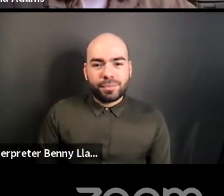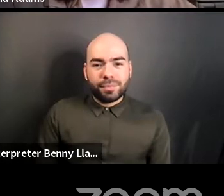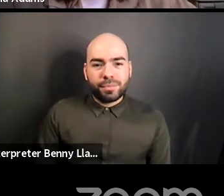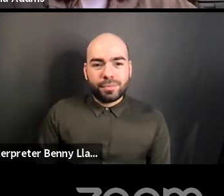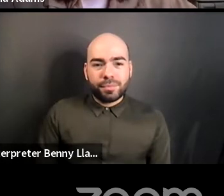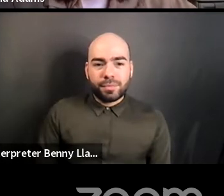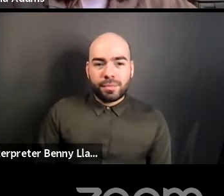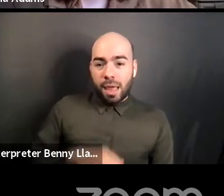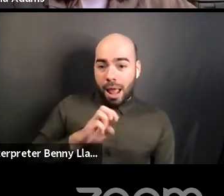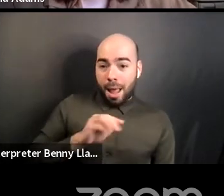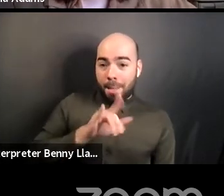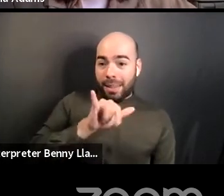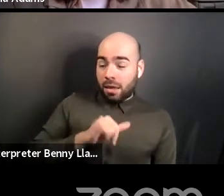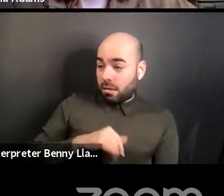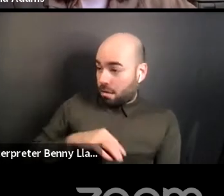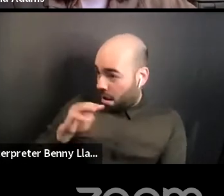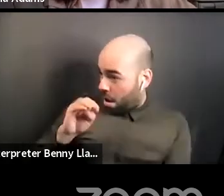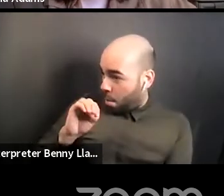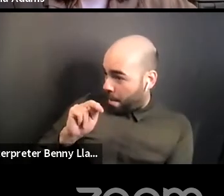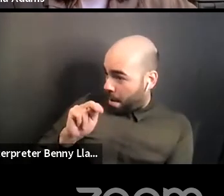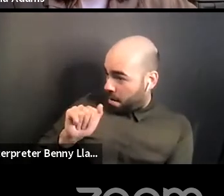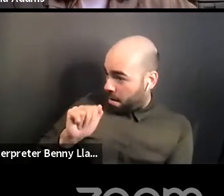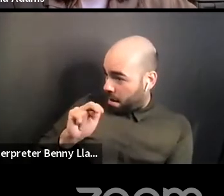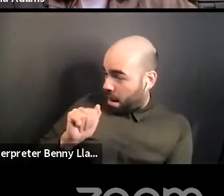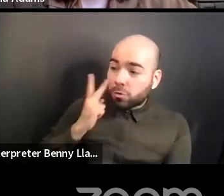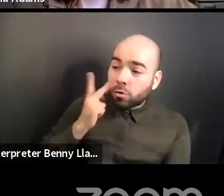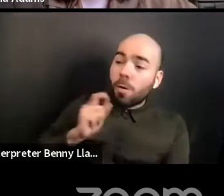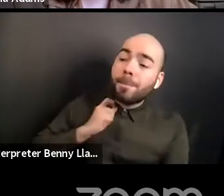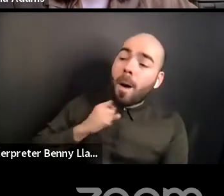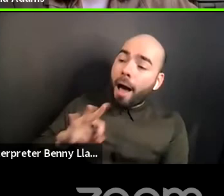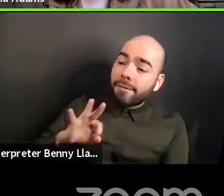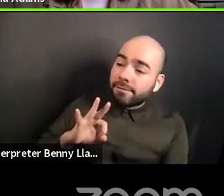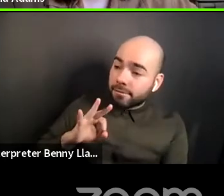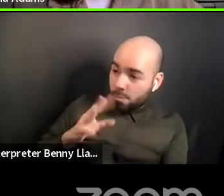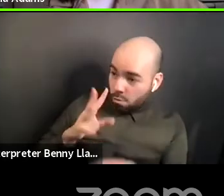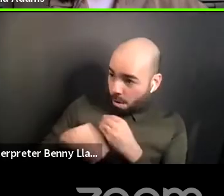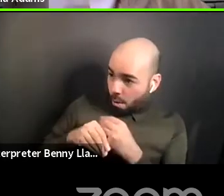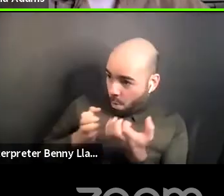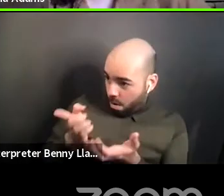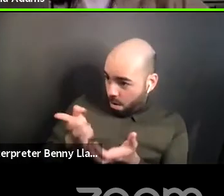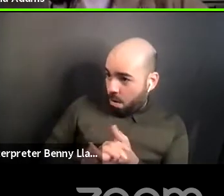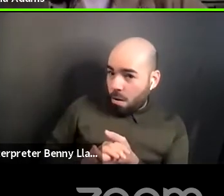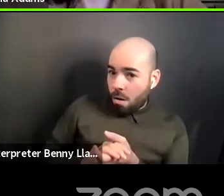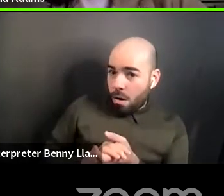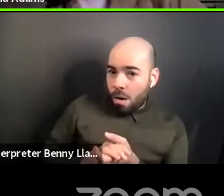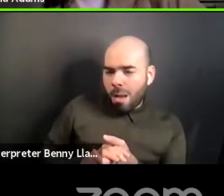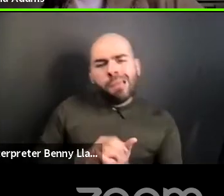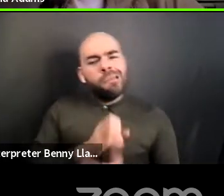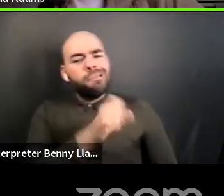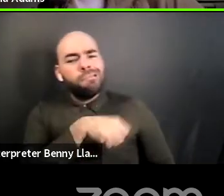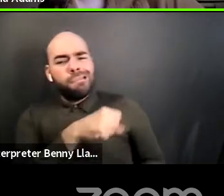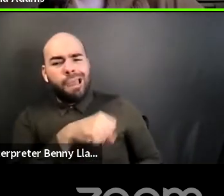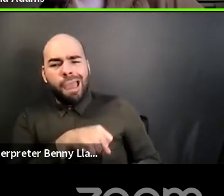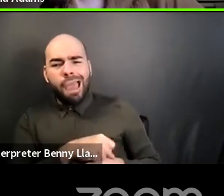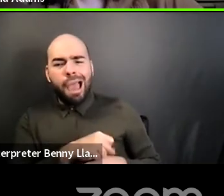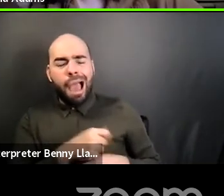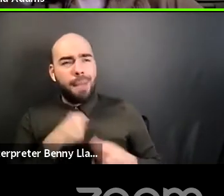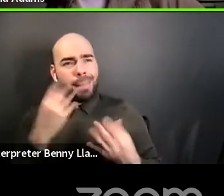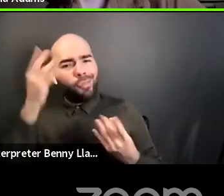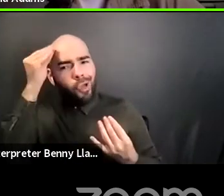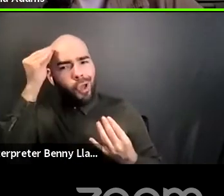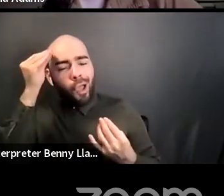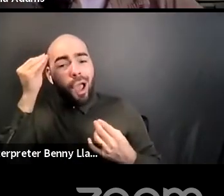Montana, I saw that you unmuted briefly. Did you want to add something or? Yeah, I had a lot of thoughts and then she said that and I was thinking about